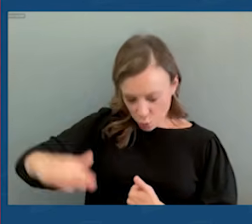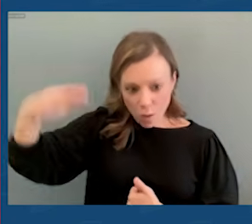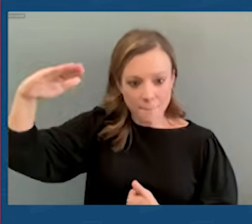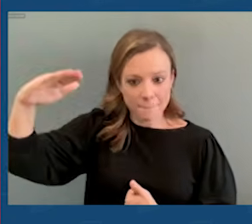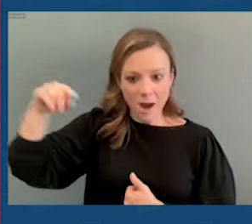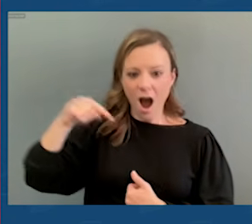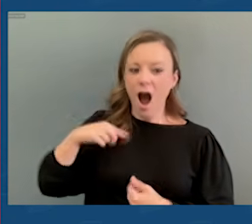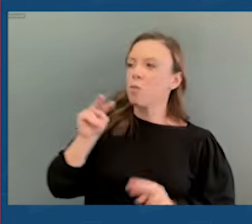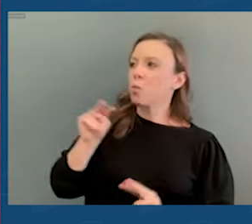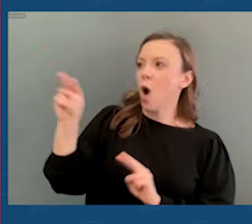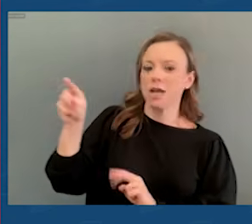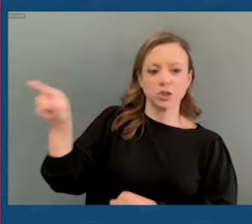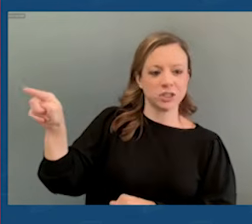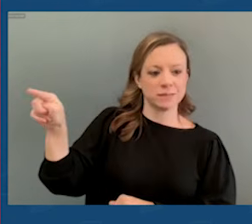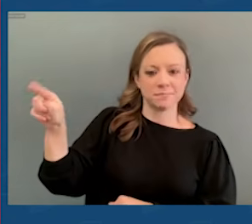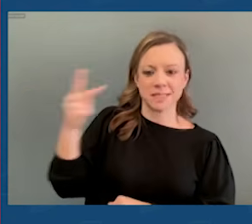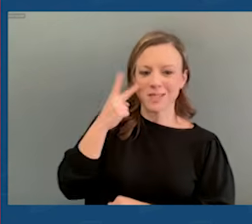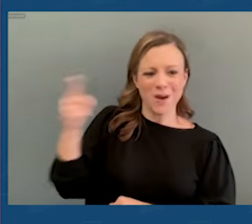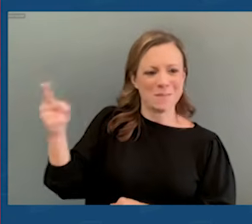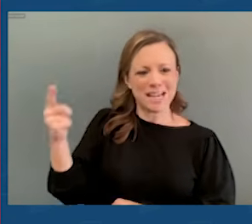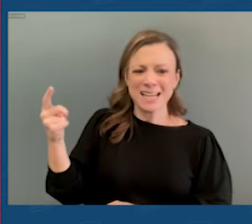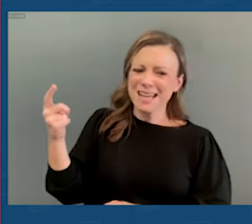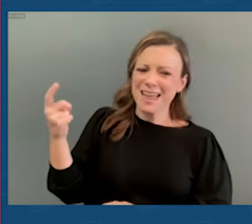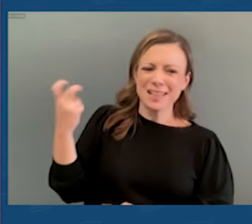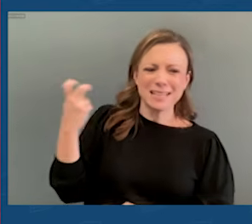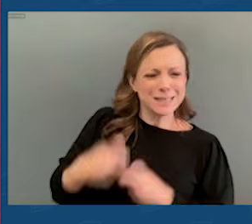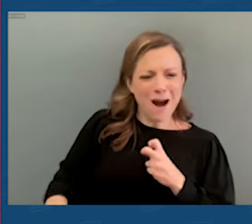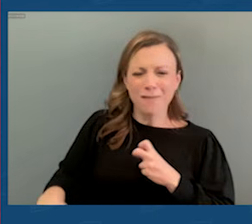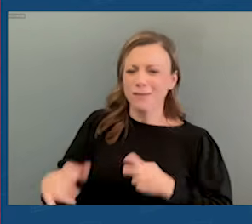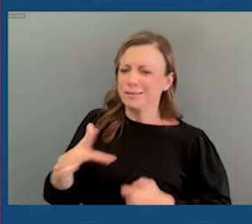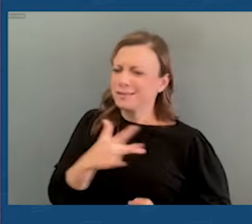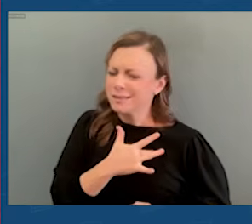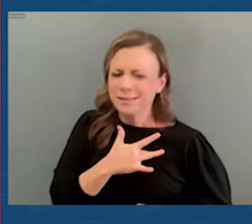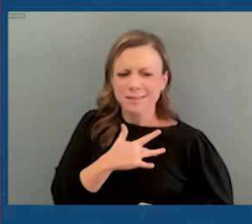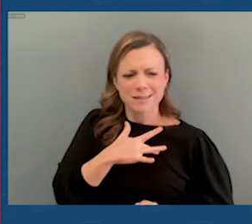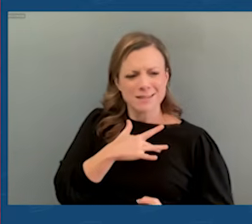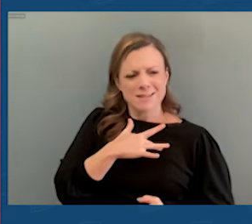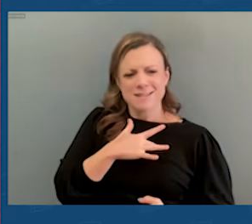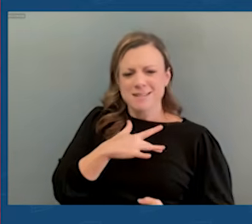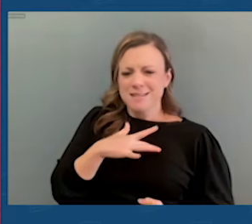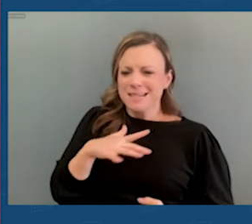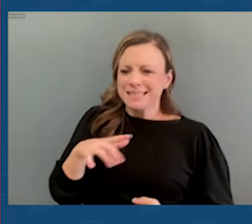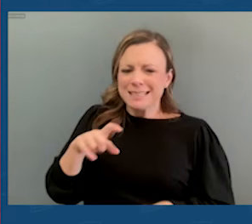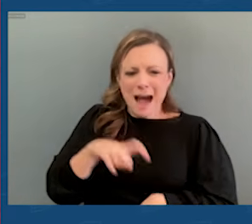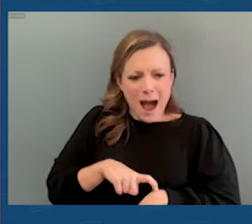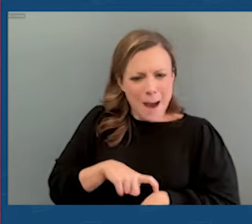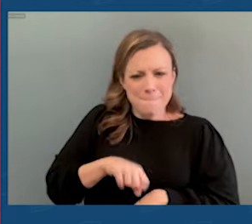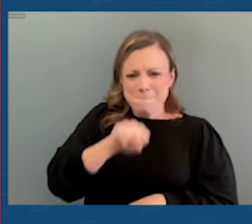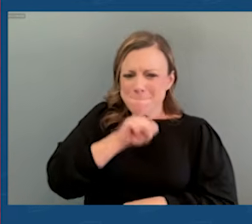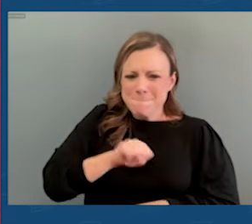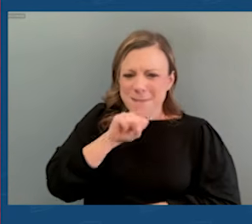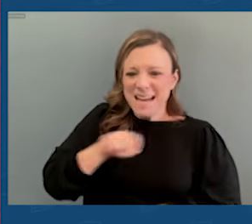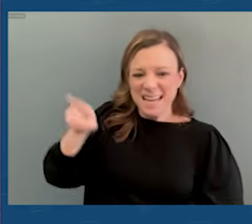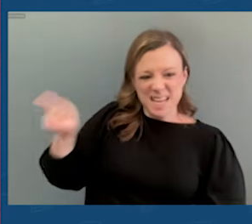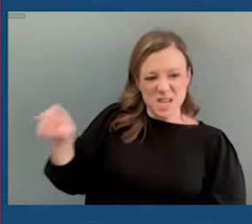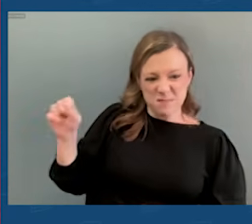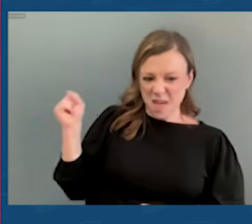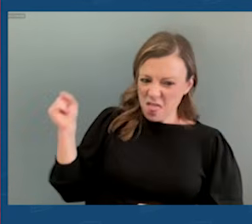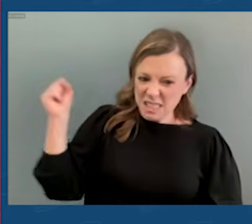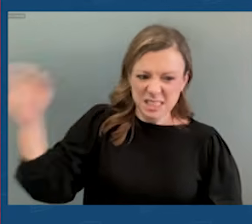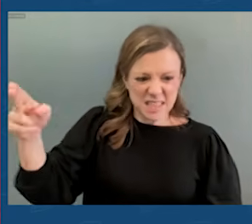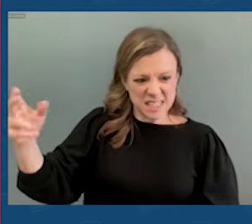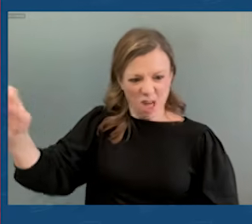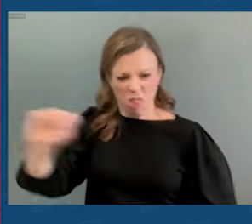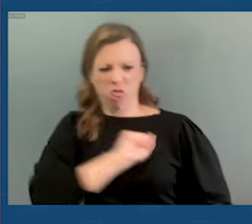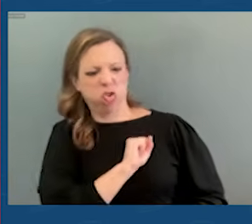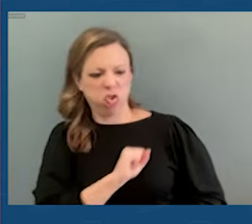in some of the toughest times and some of the toughest places. He got a lot of spears and things thrown at him, and he took those